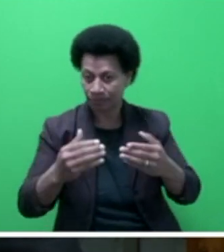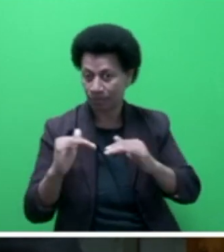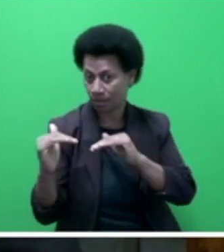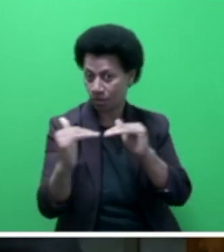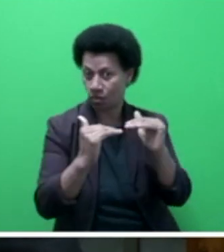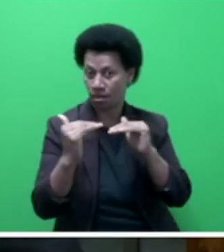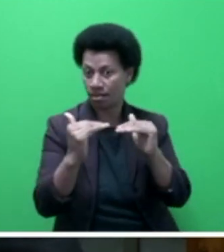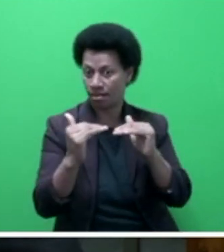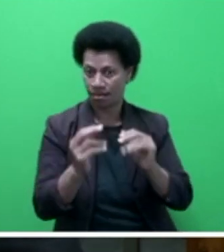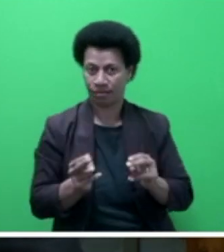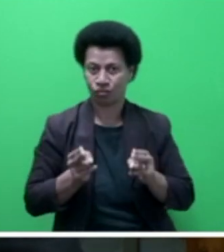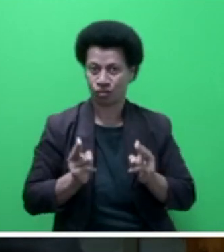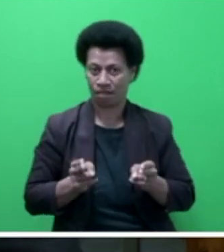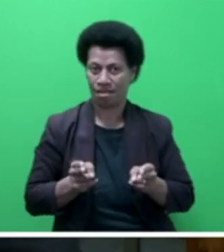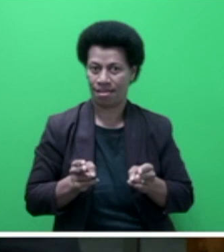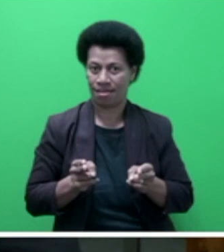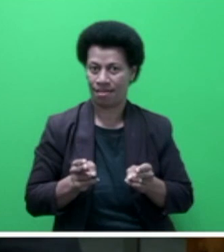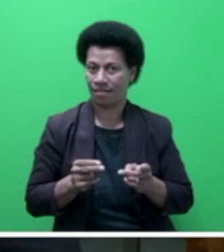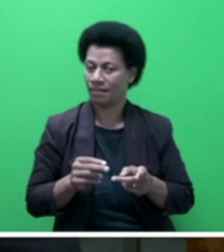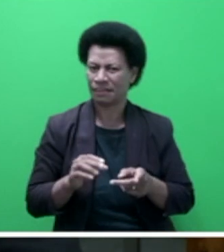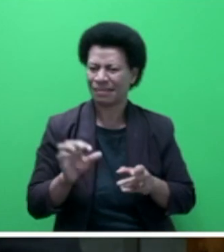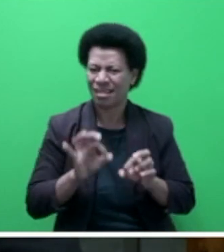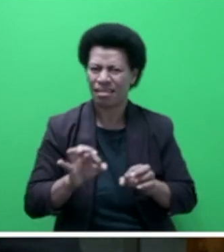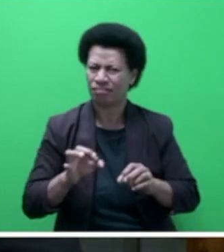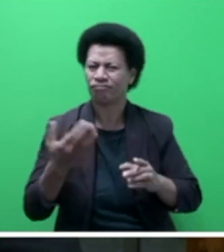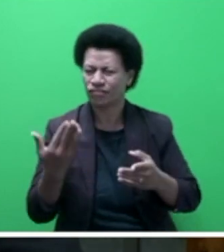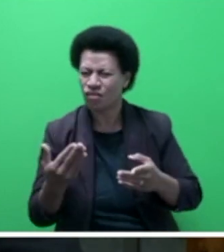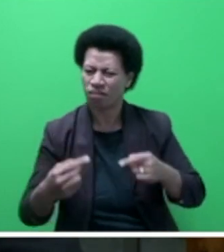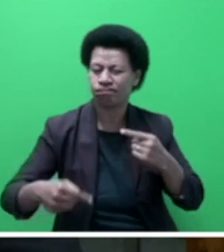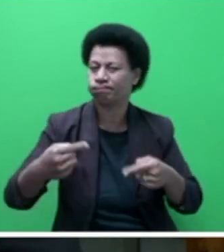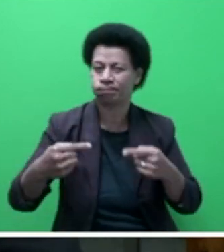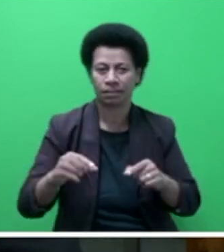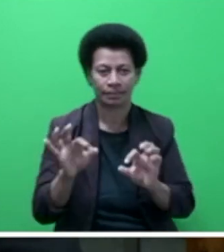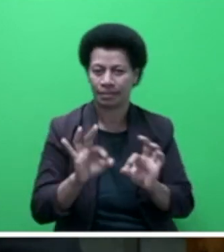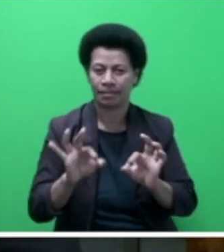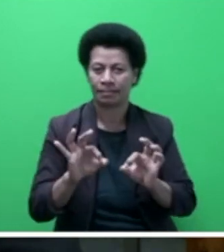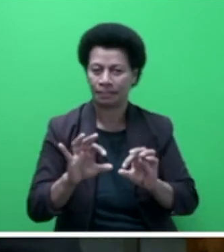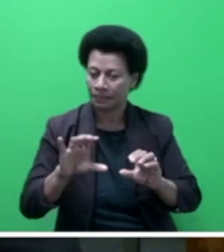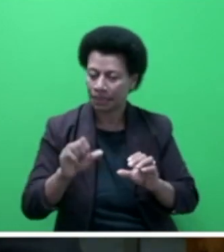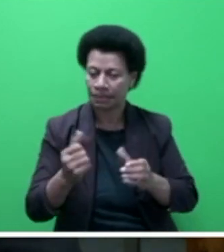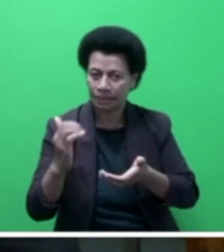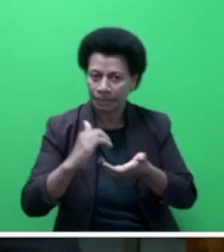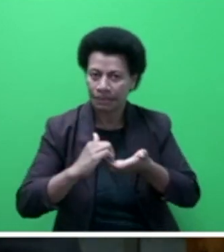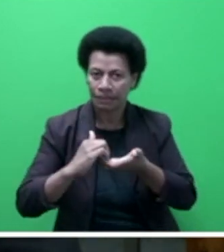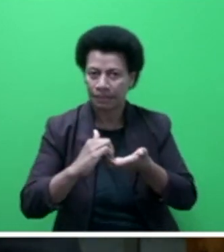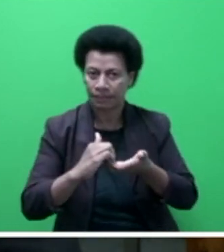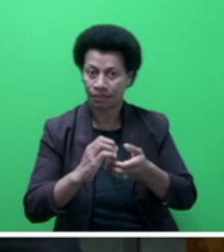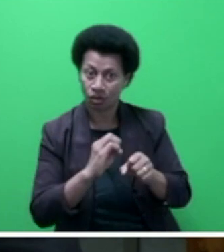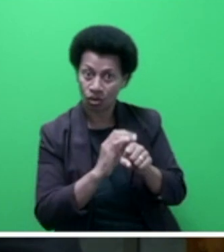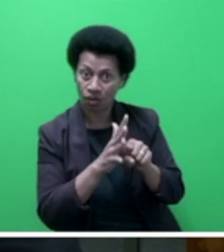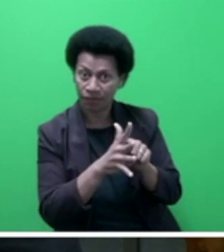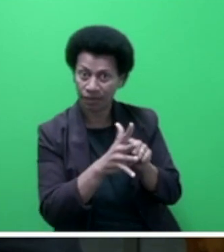dignity a norm and not something we must have to fight for. Mr. Speaker, sir, a COVID-19 outbreak in Fiji would